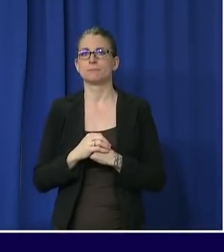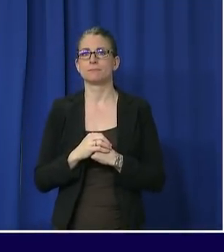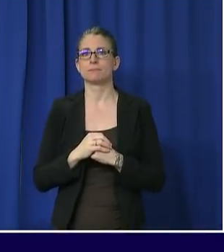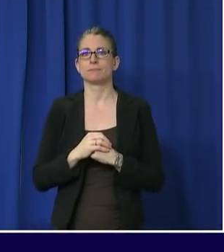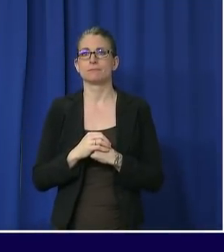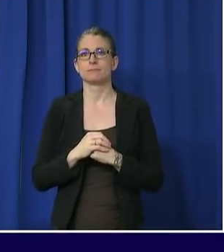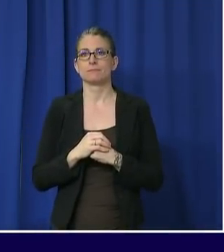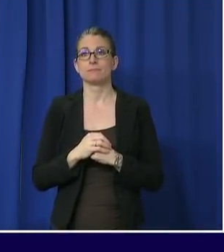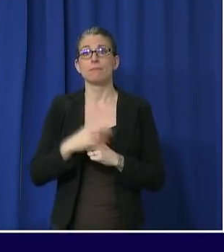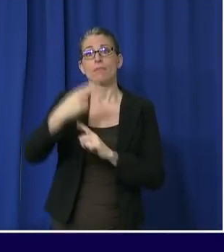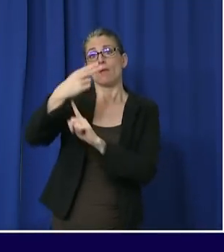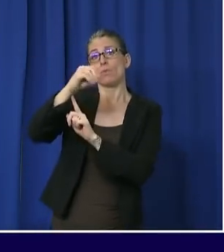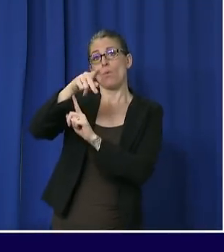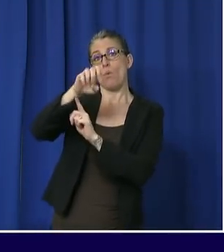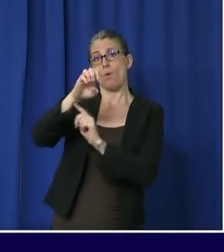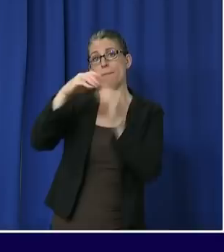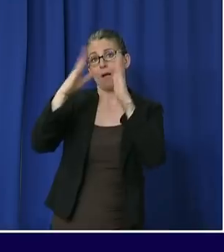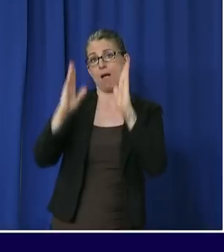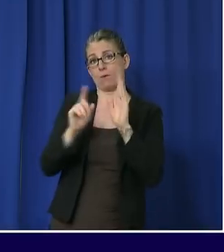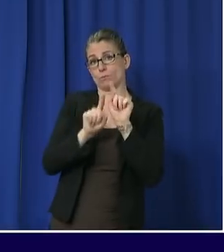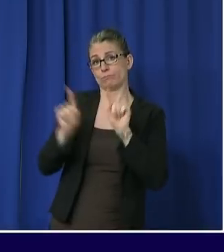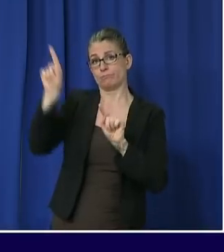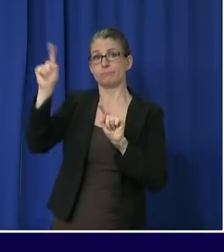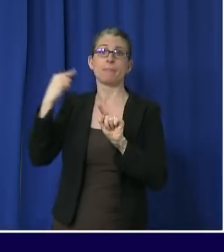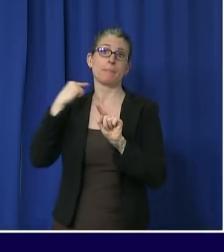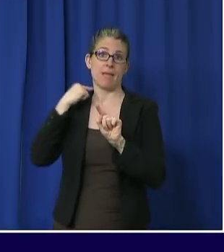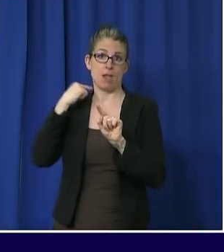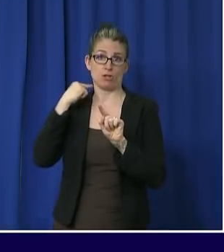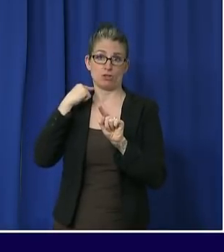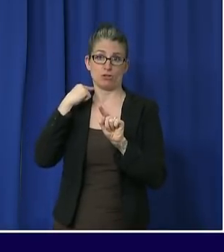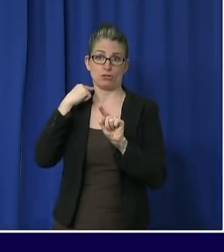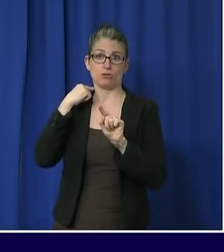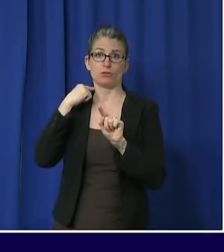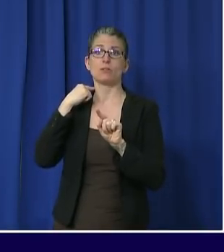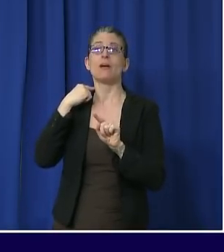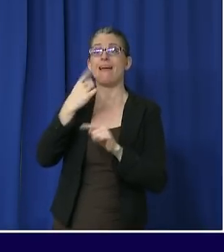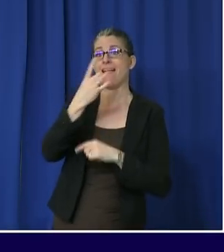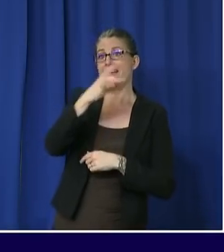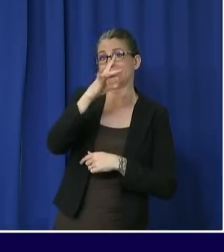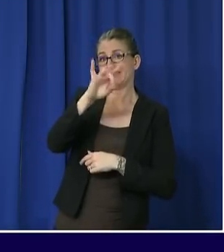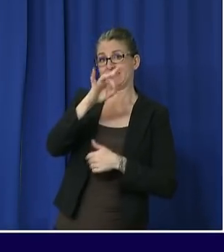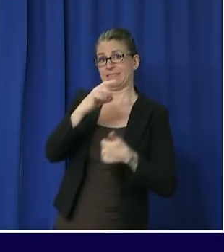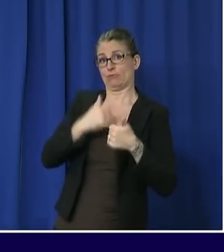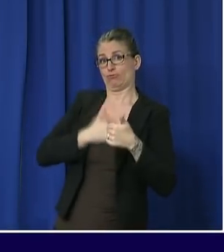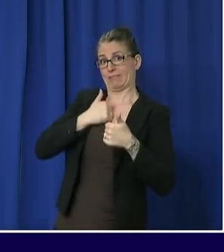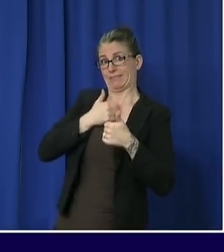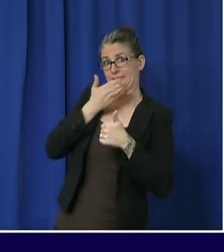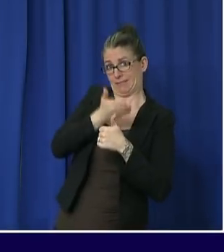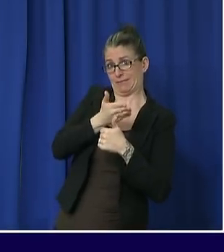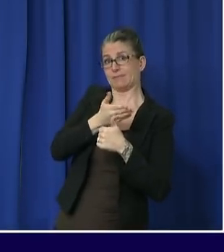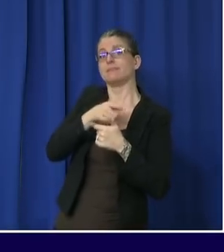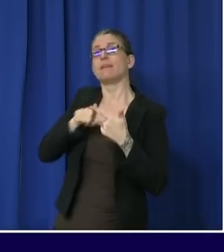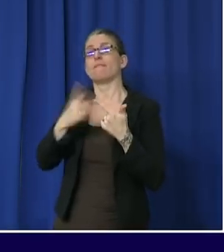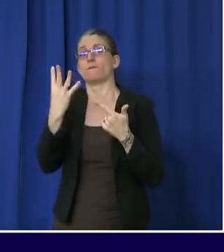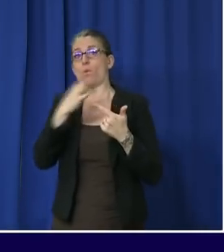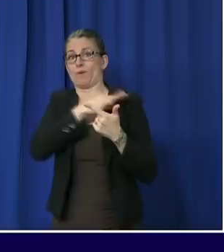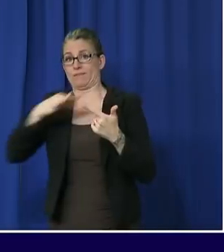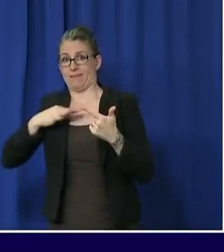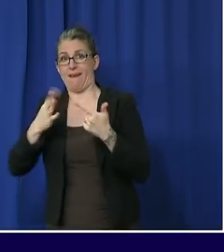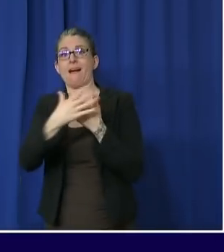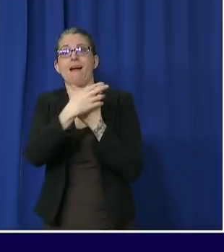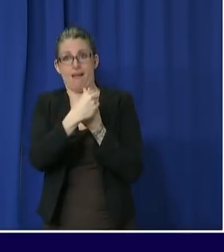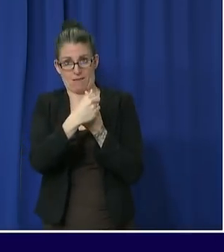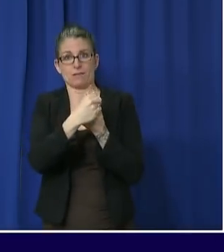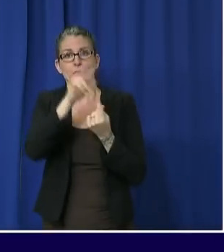At the Hope House in Bangor, there have been 18 residents and 4 staff members for a total of